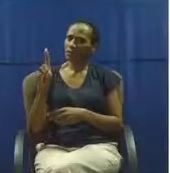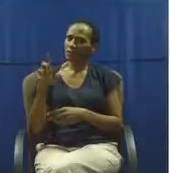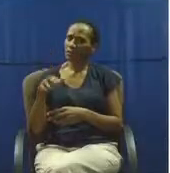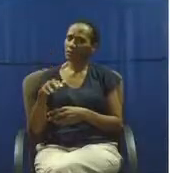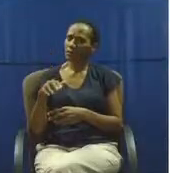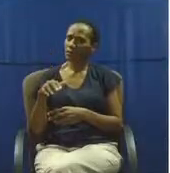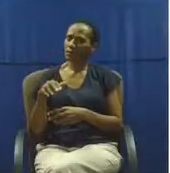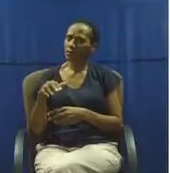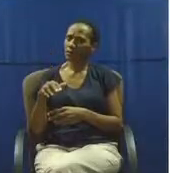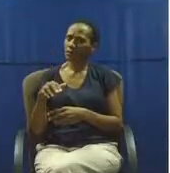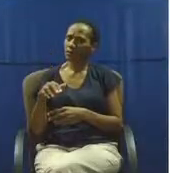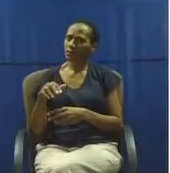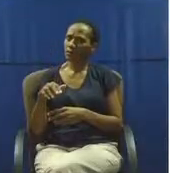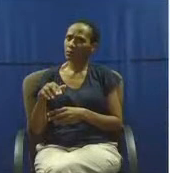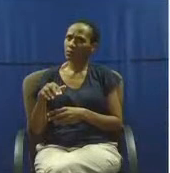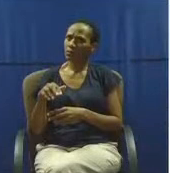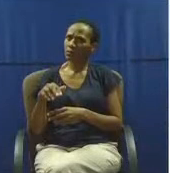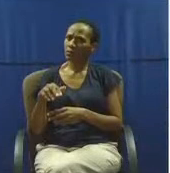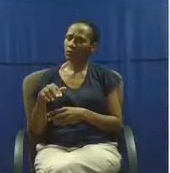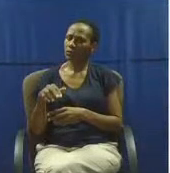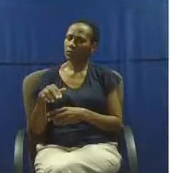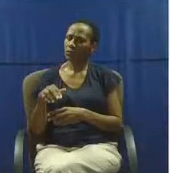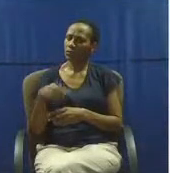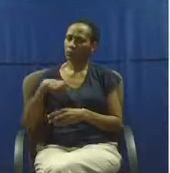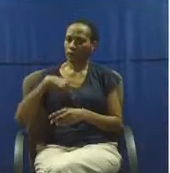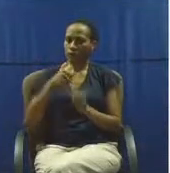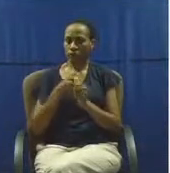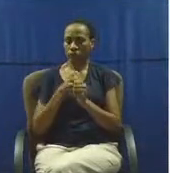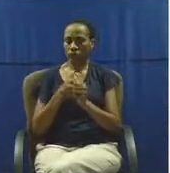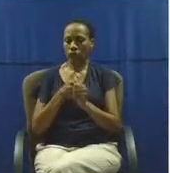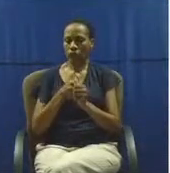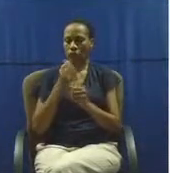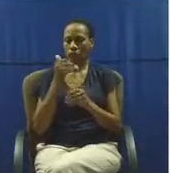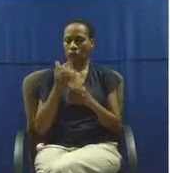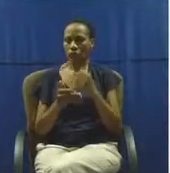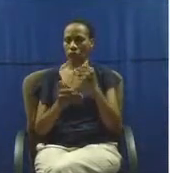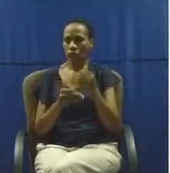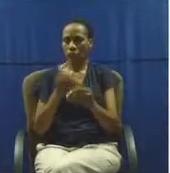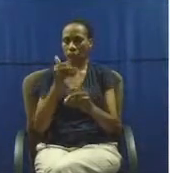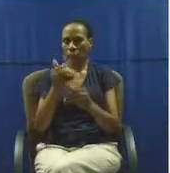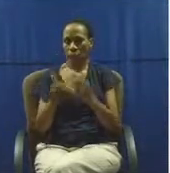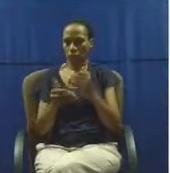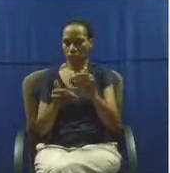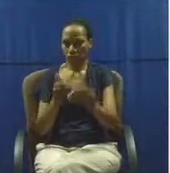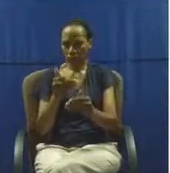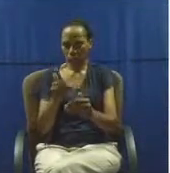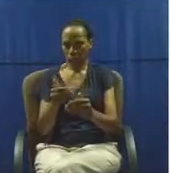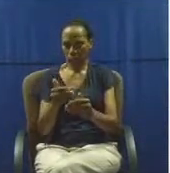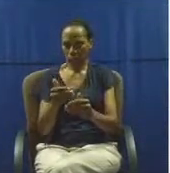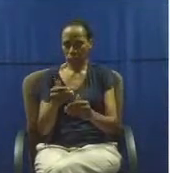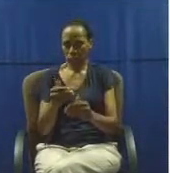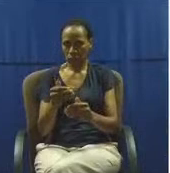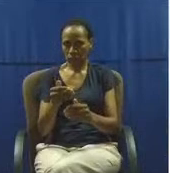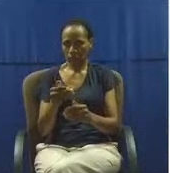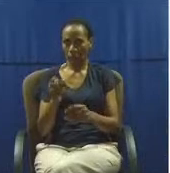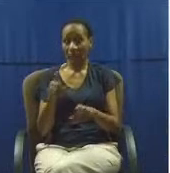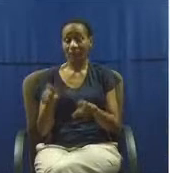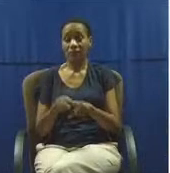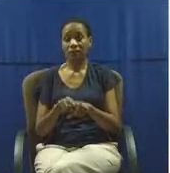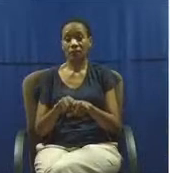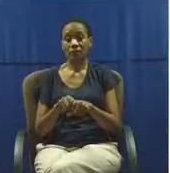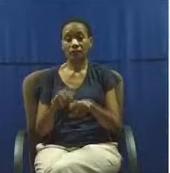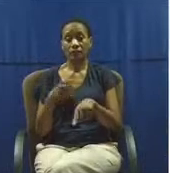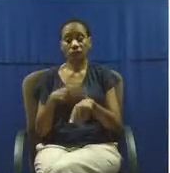in following a process without disregarding the prerogative of the